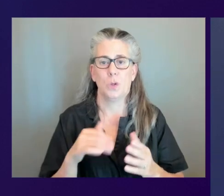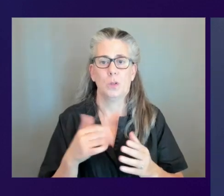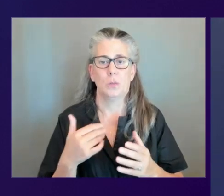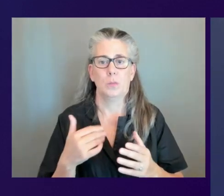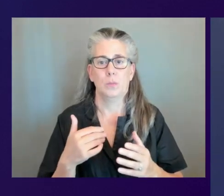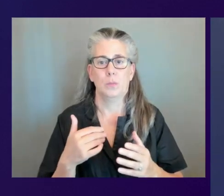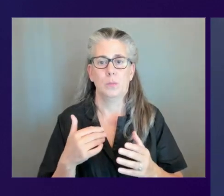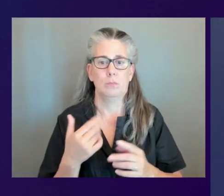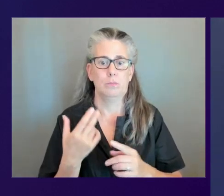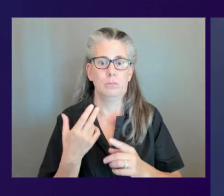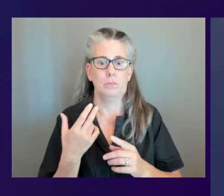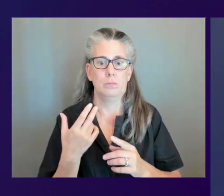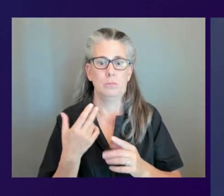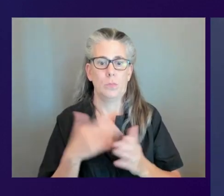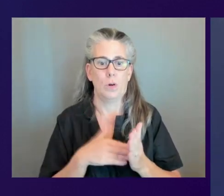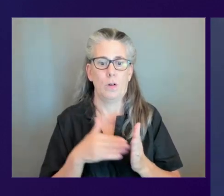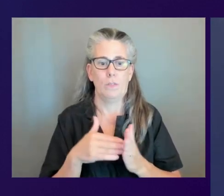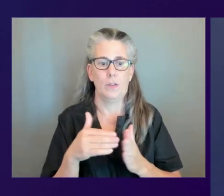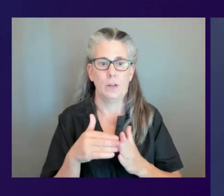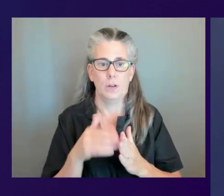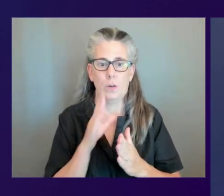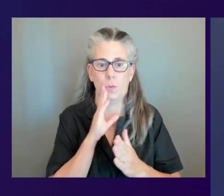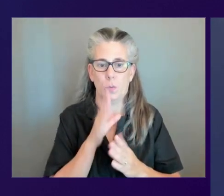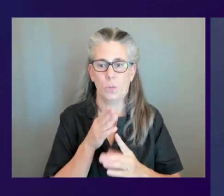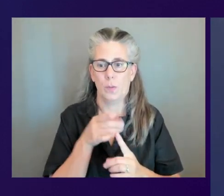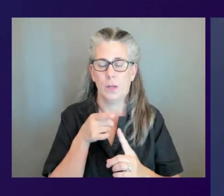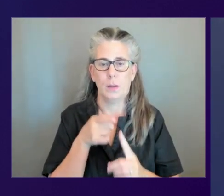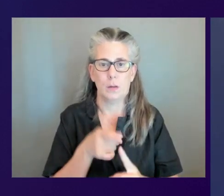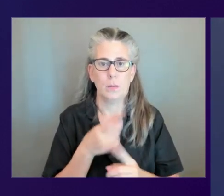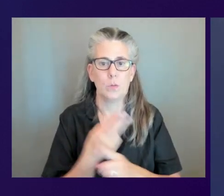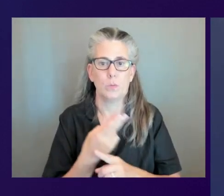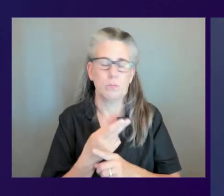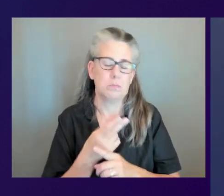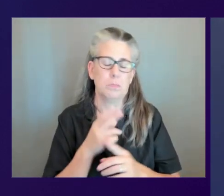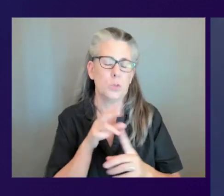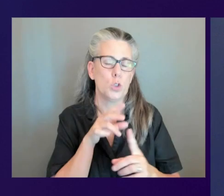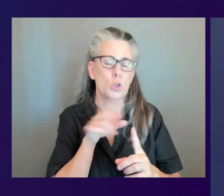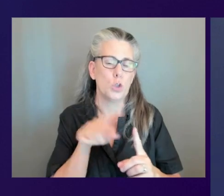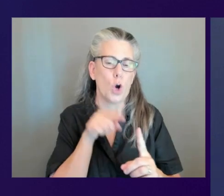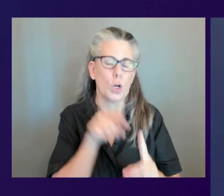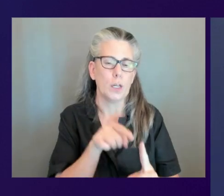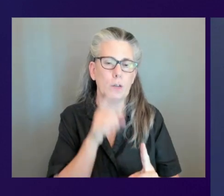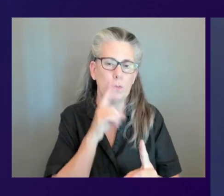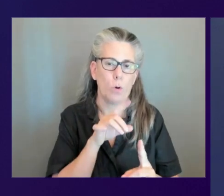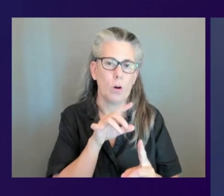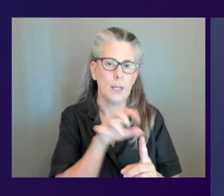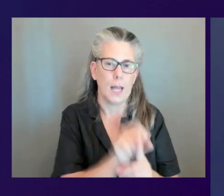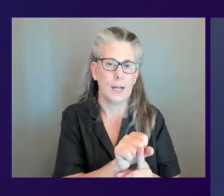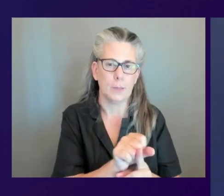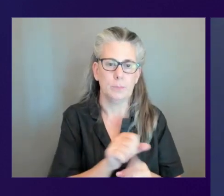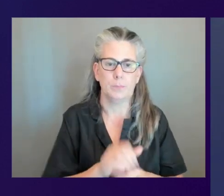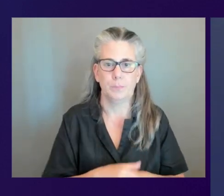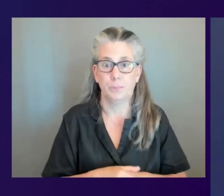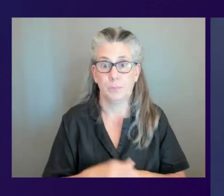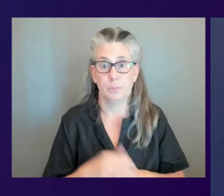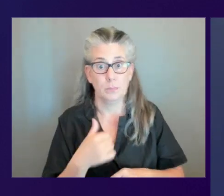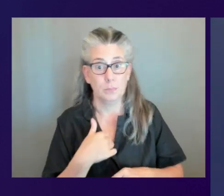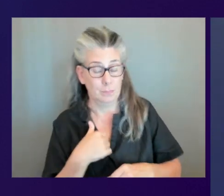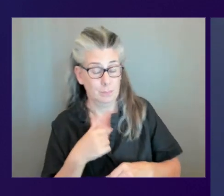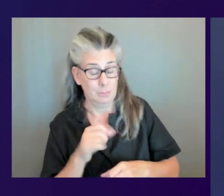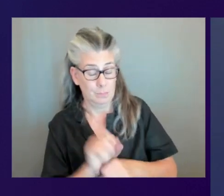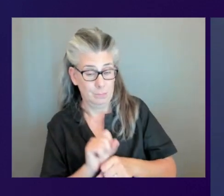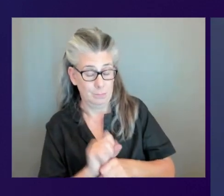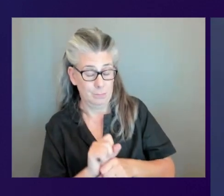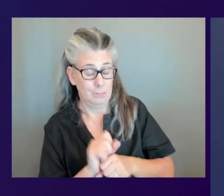with security groups. I've been in security groups. I think the answer is lock down everything. Allow everyone to do